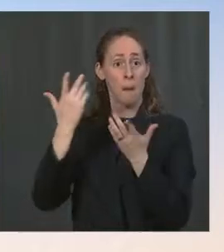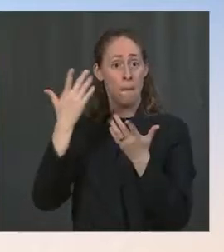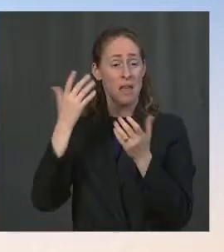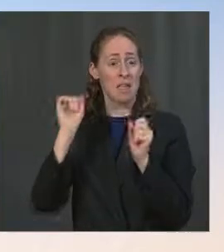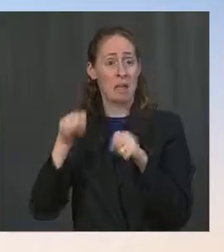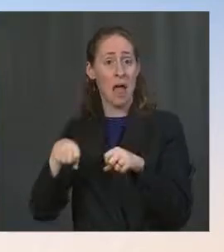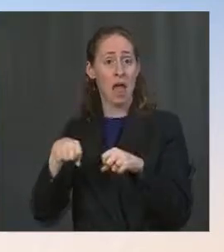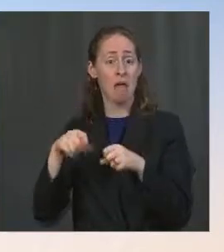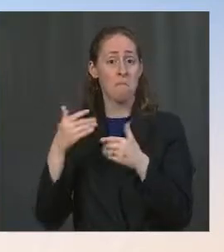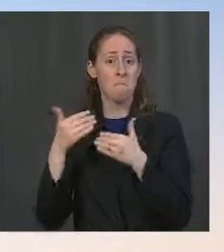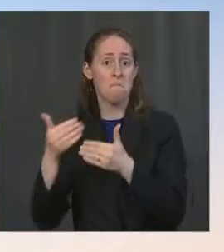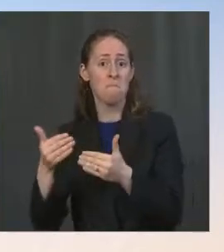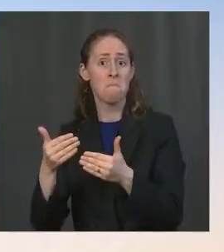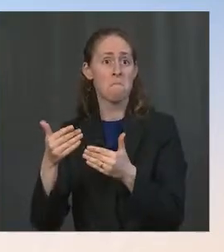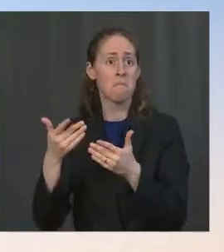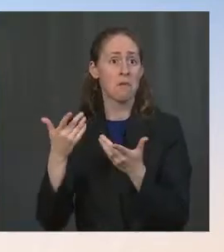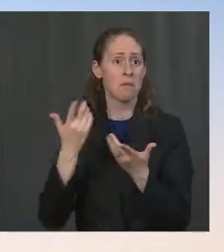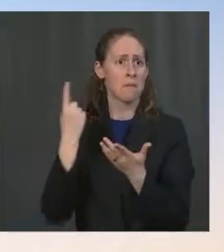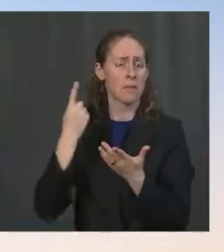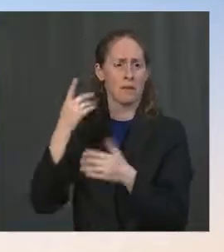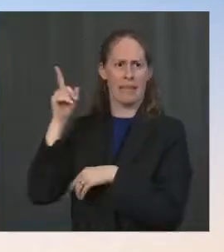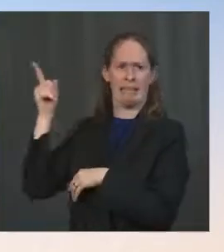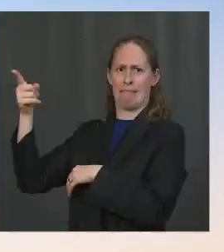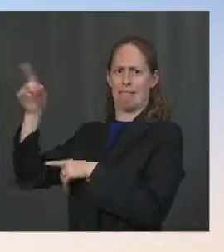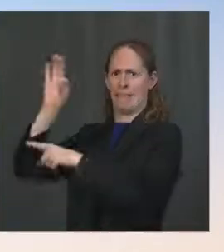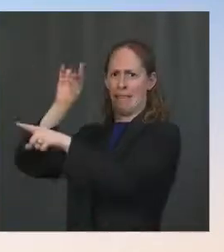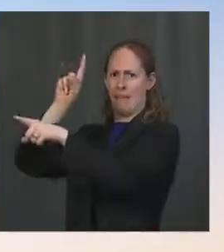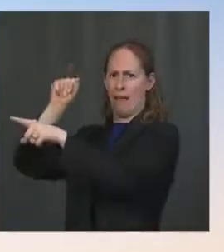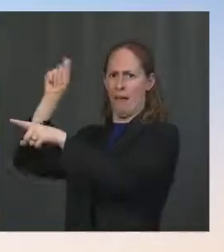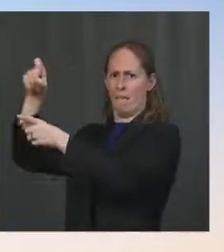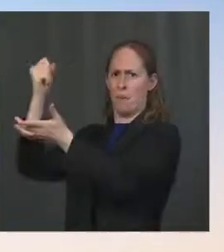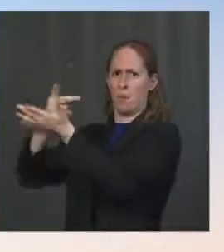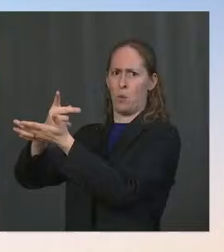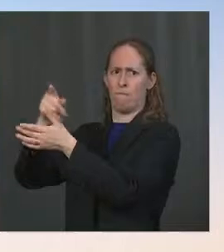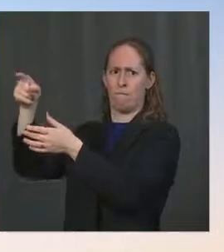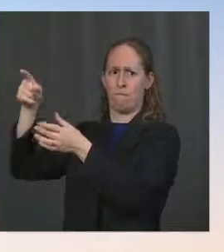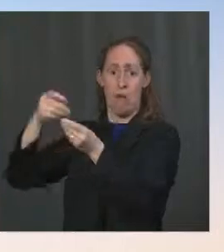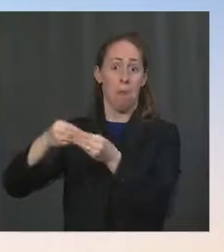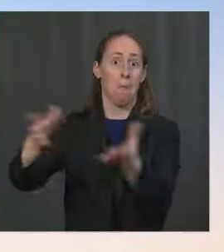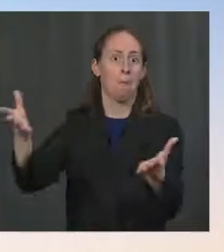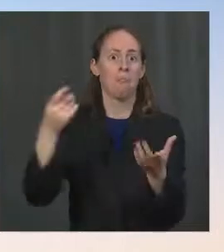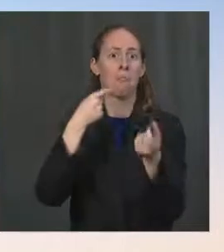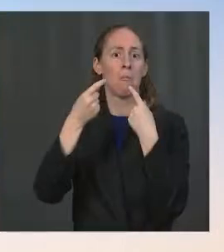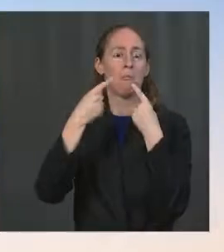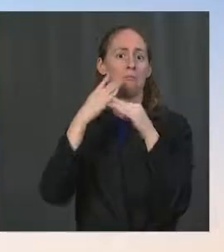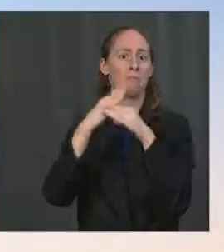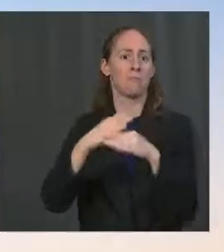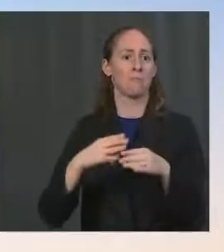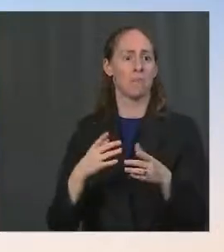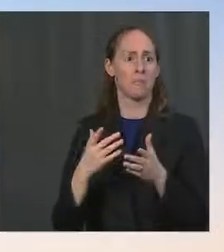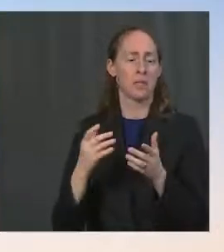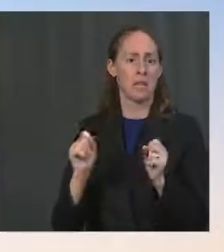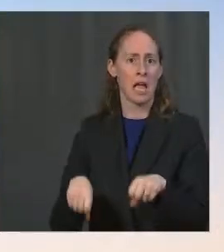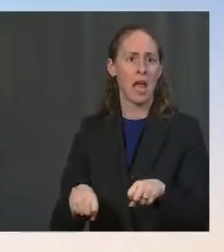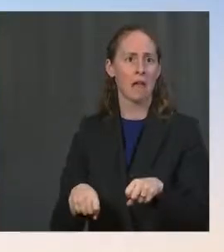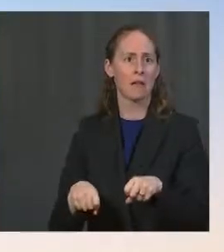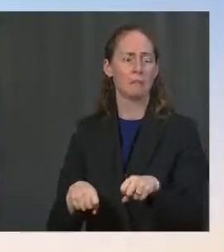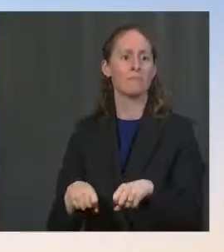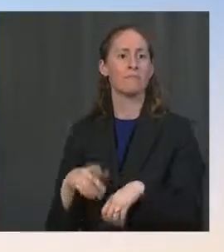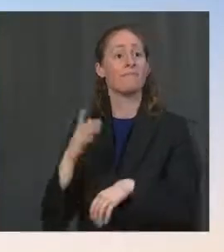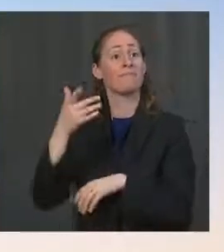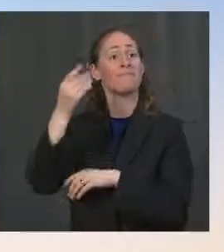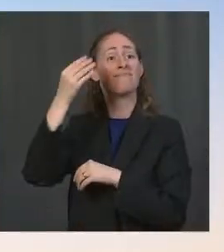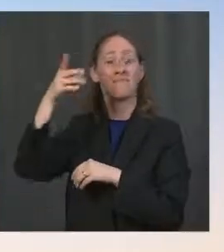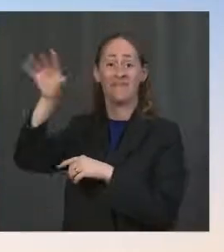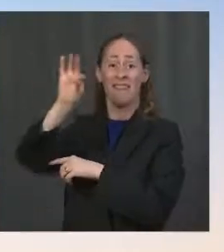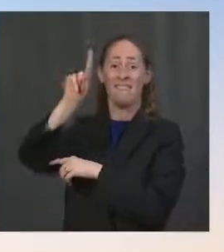no? So that would be a decision made by FDA. So that's still working through the process? FDA is an independent, is an agency that makes their own